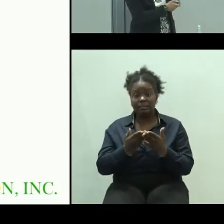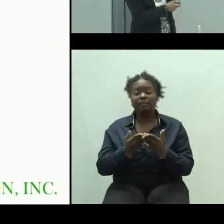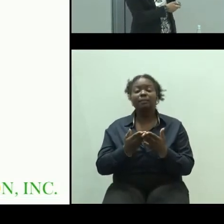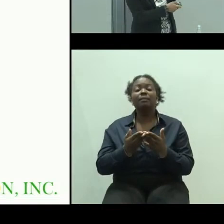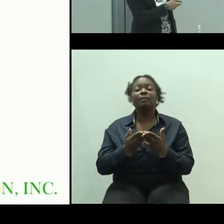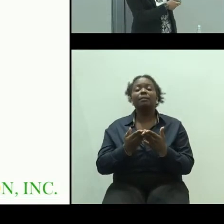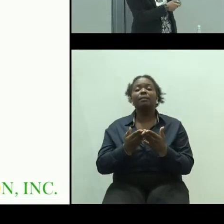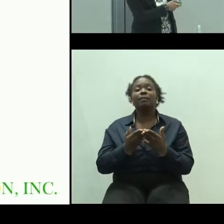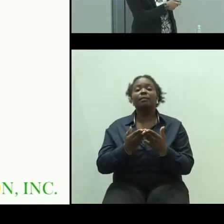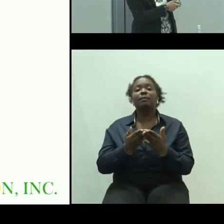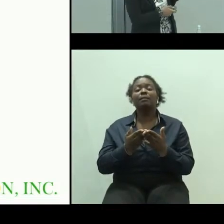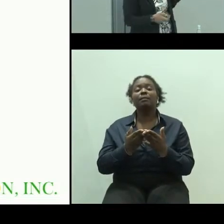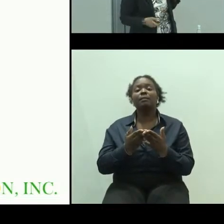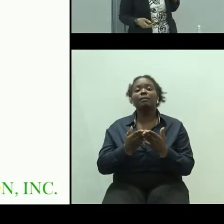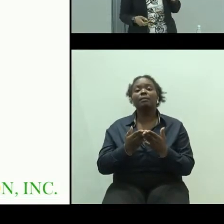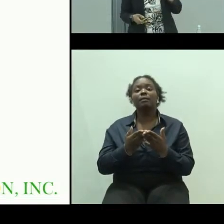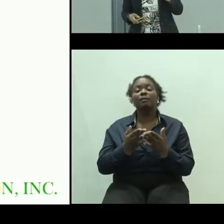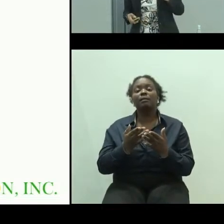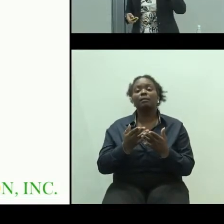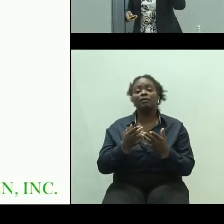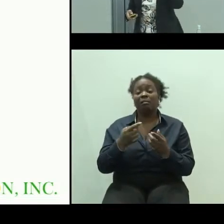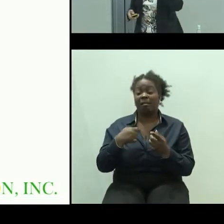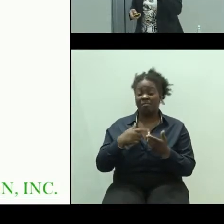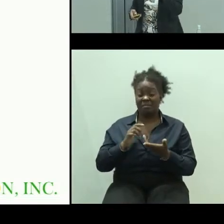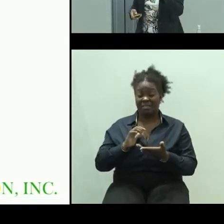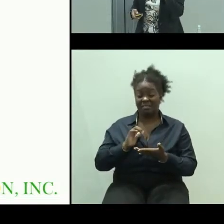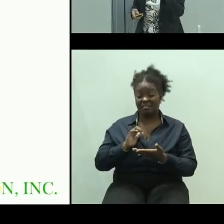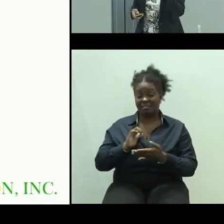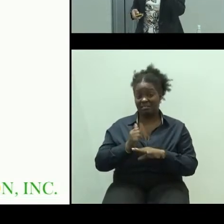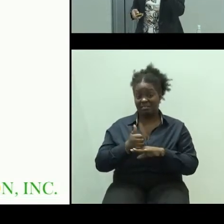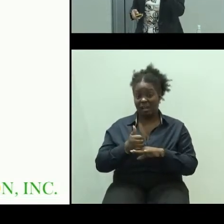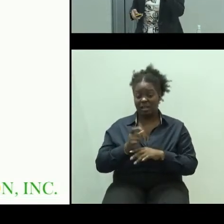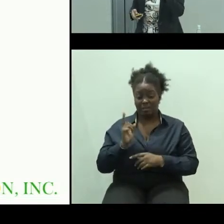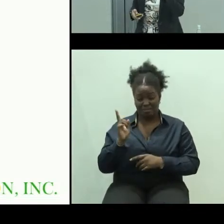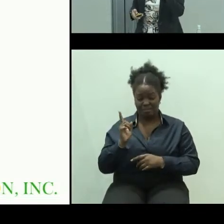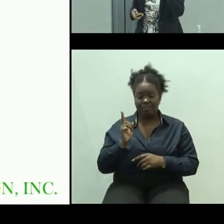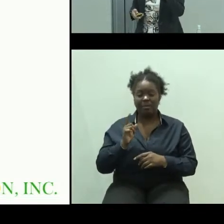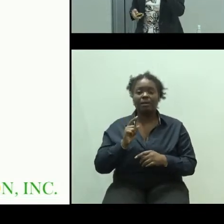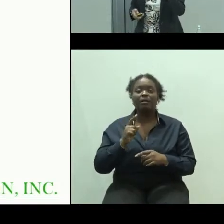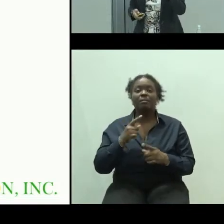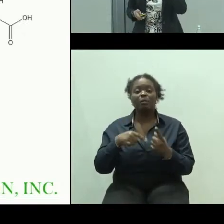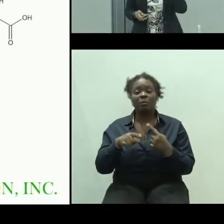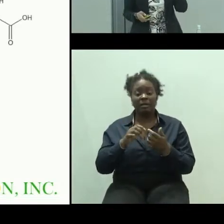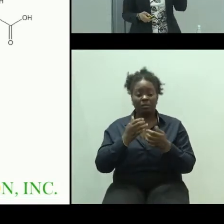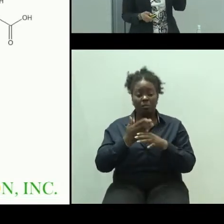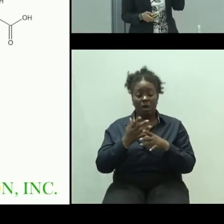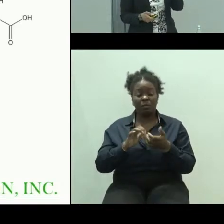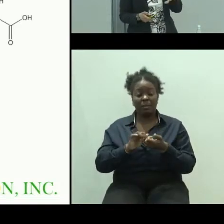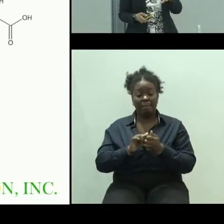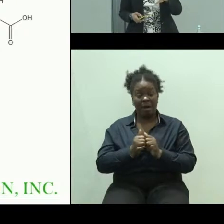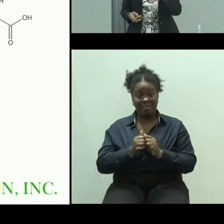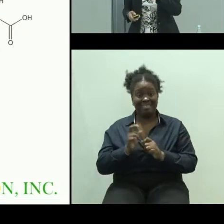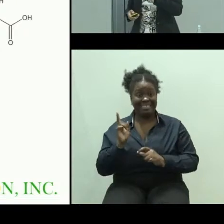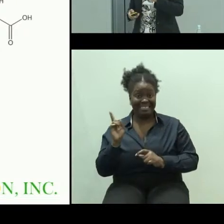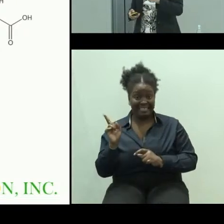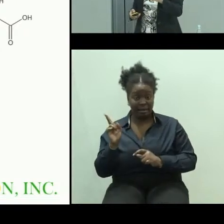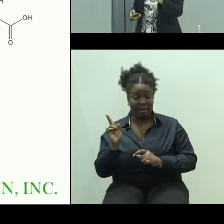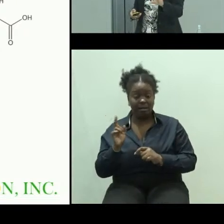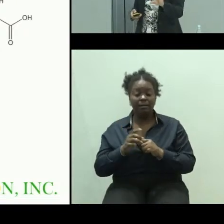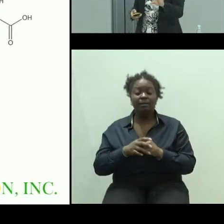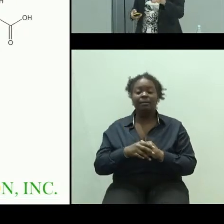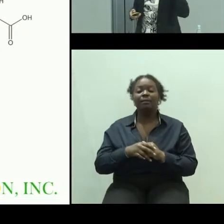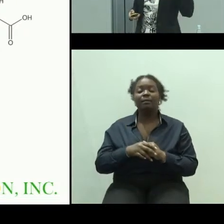is Callion as a startup I'm a co-founder of, what we've been able to show working with partners there is that glucuric acid is a